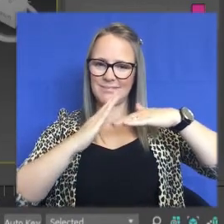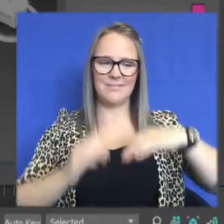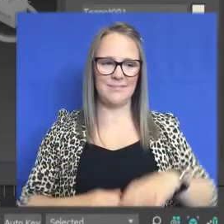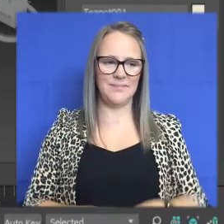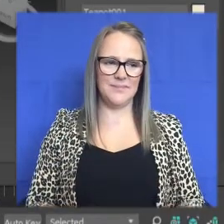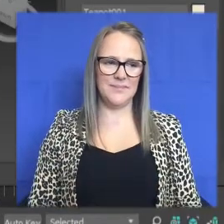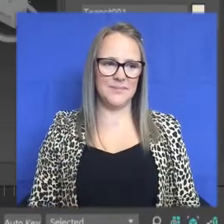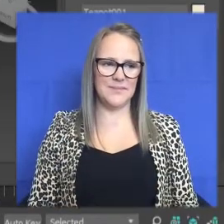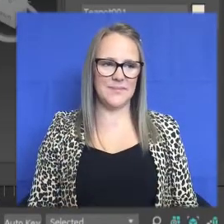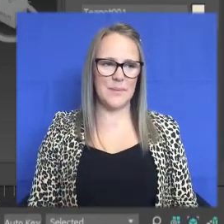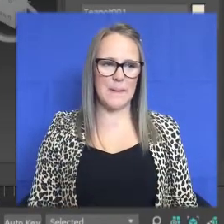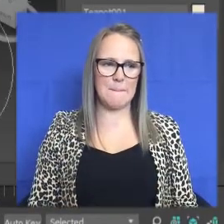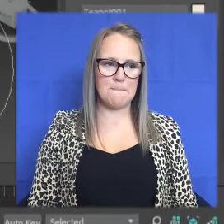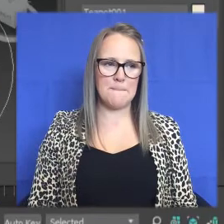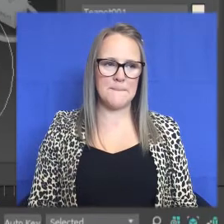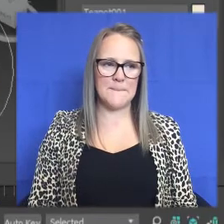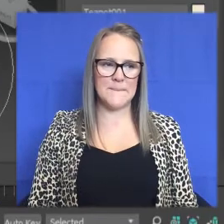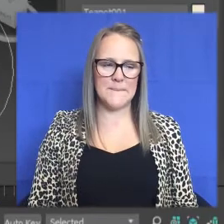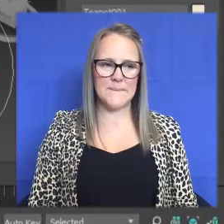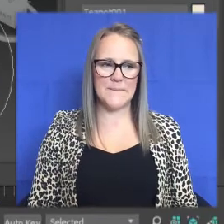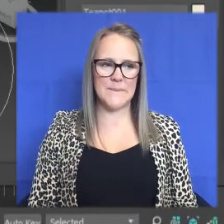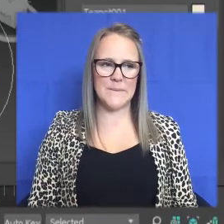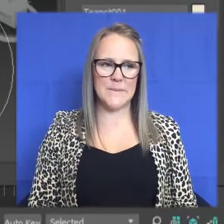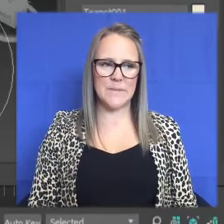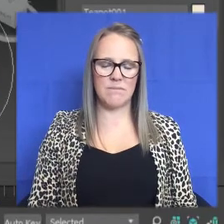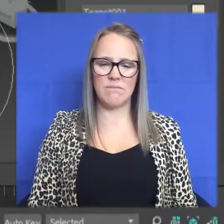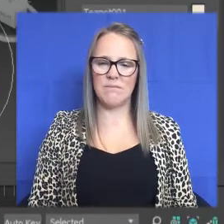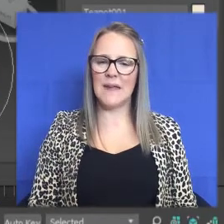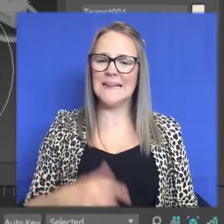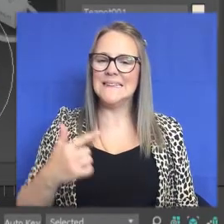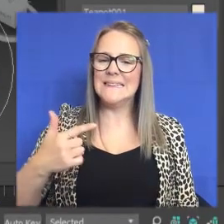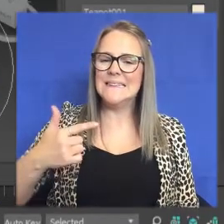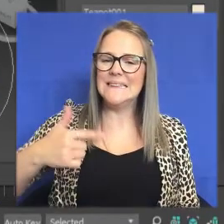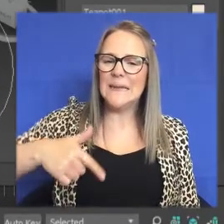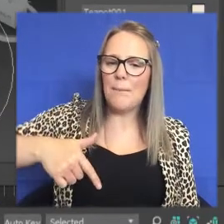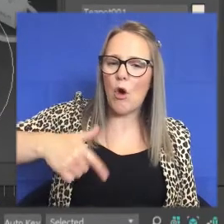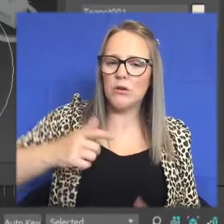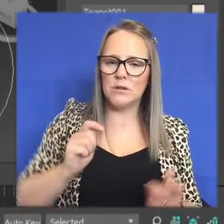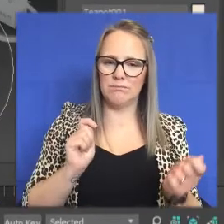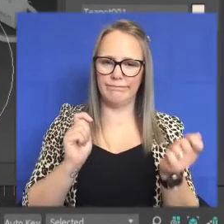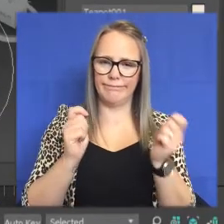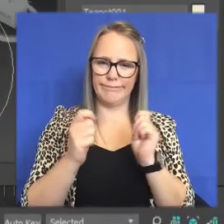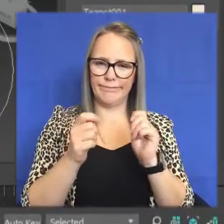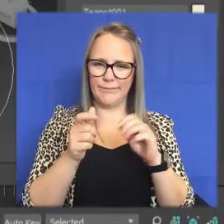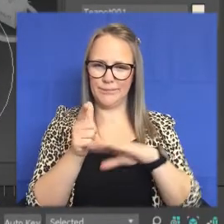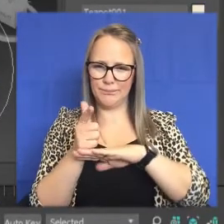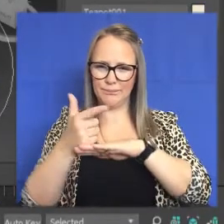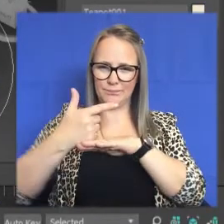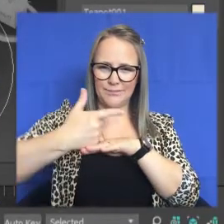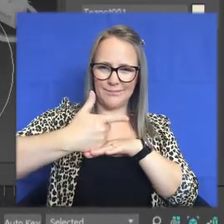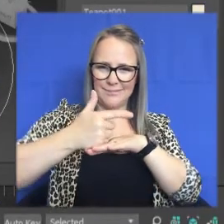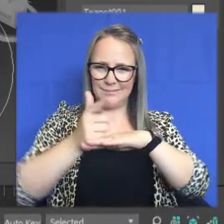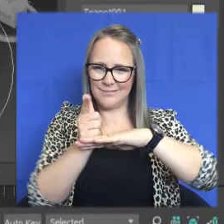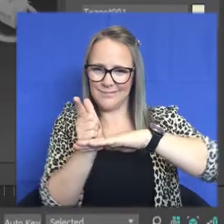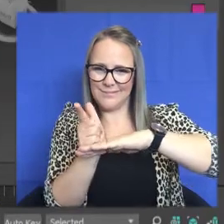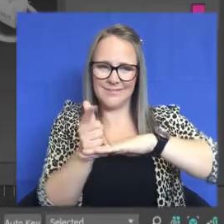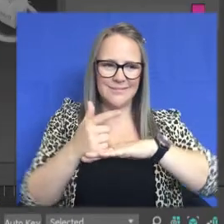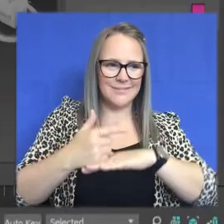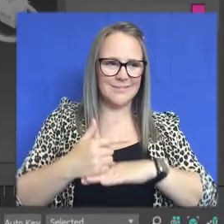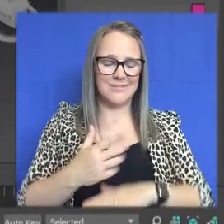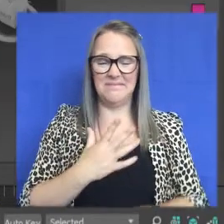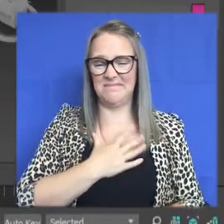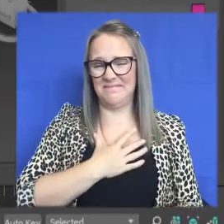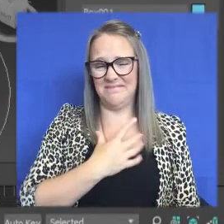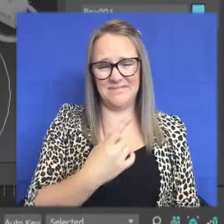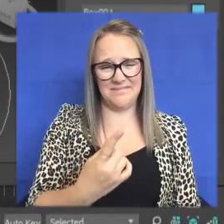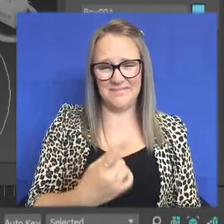against the object. I'll rotate the teapot a little bit, and if you want, you